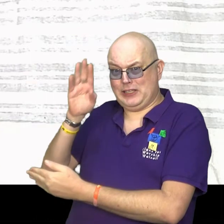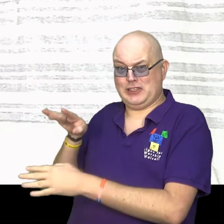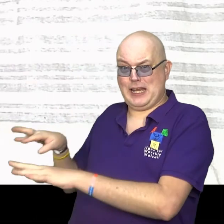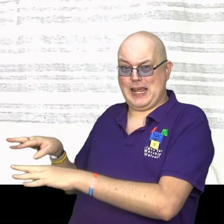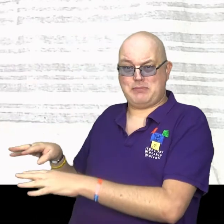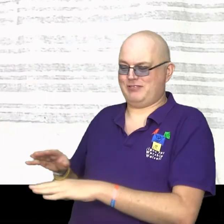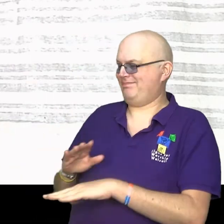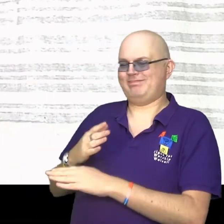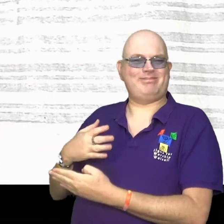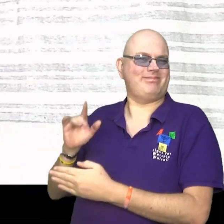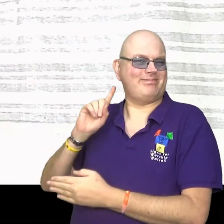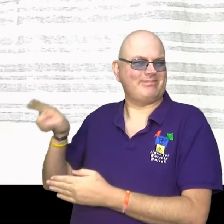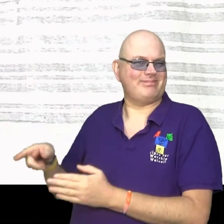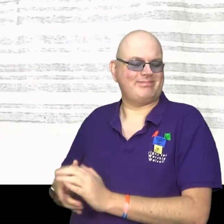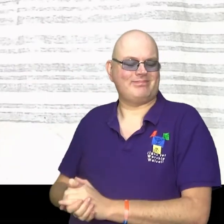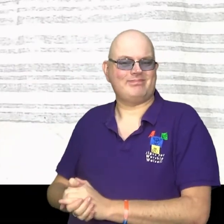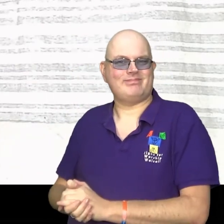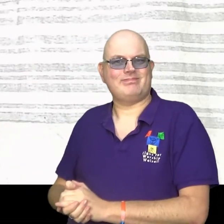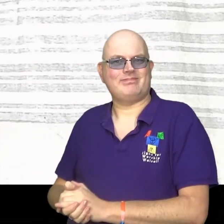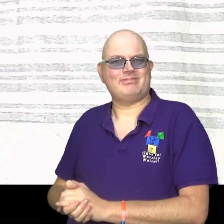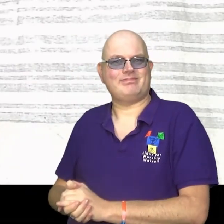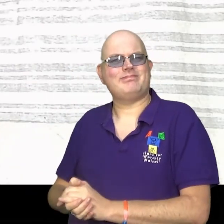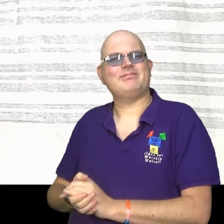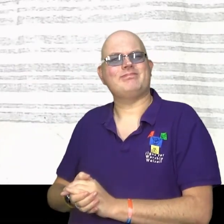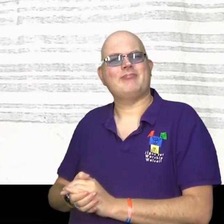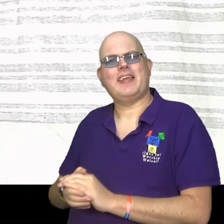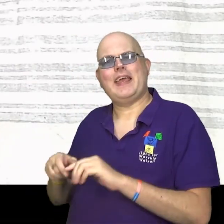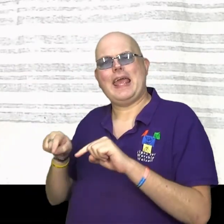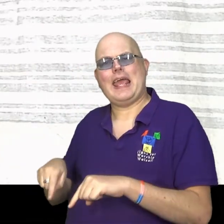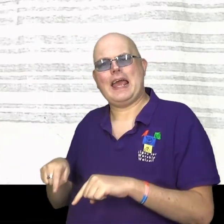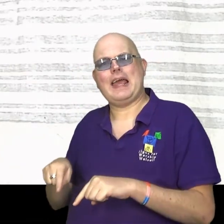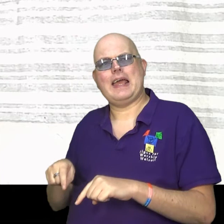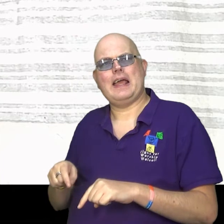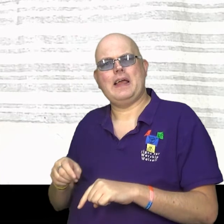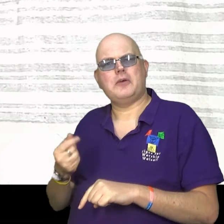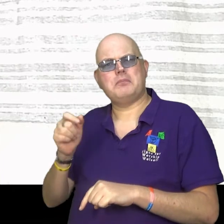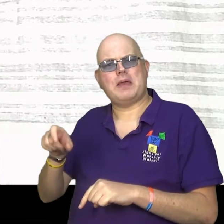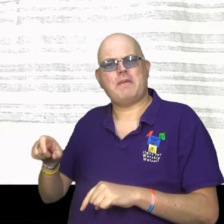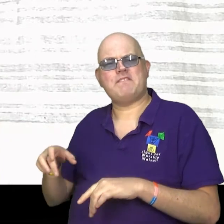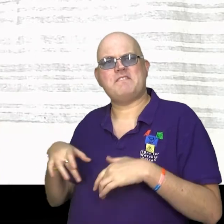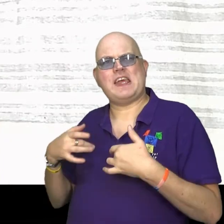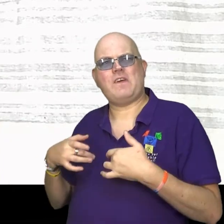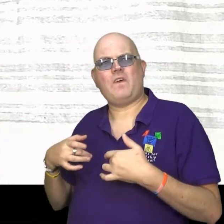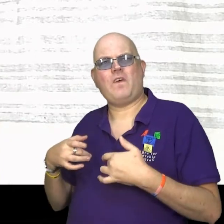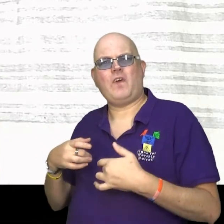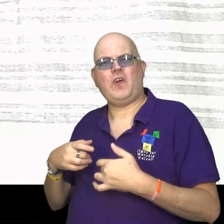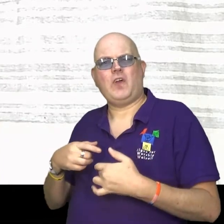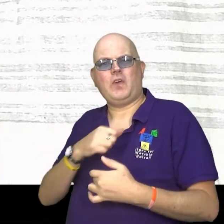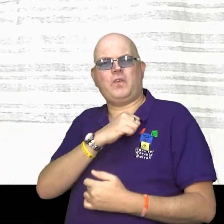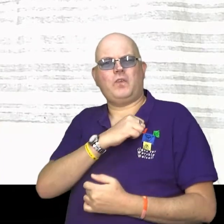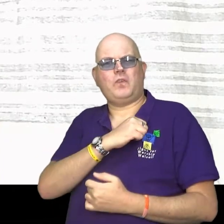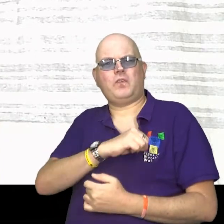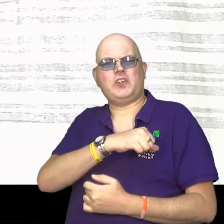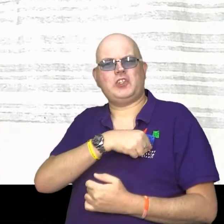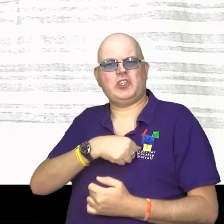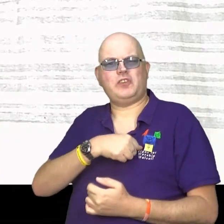danger. There are many in our world who think that church and Christianity is just about our gathered